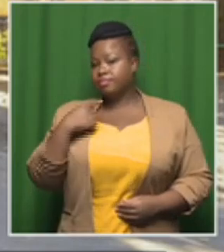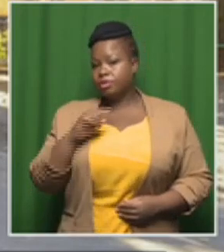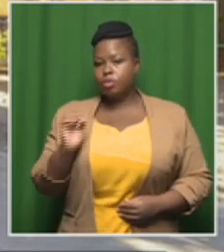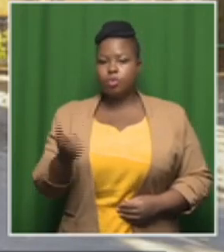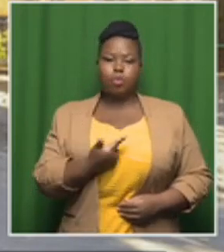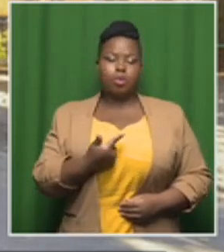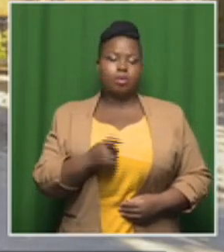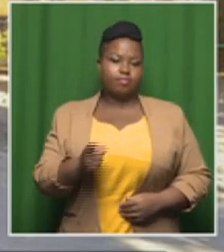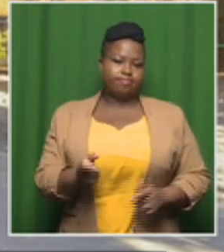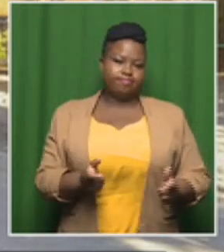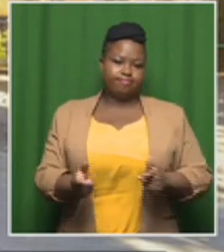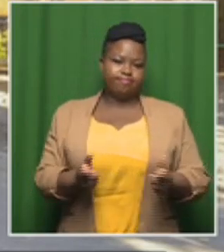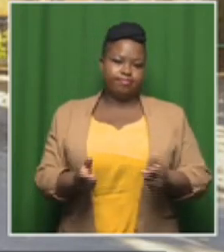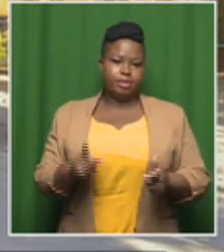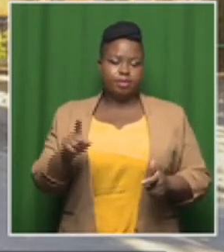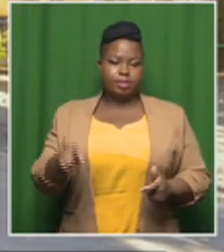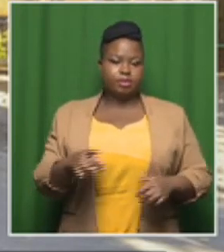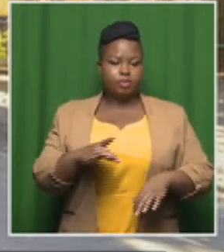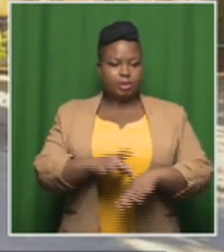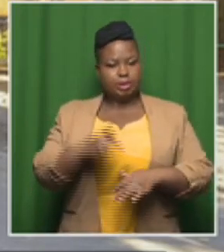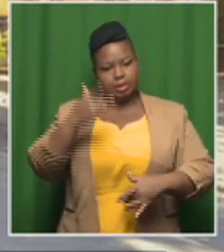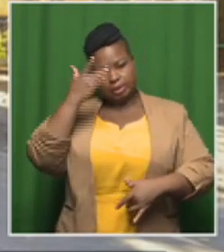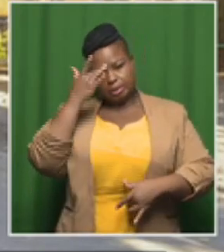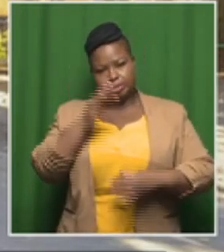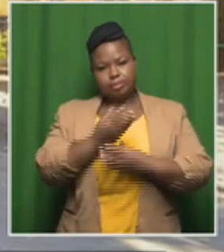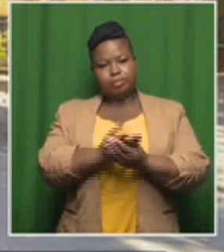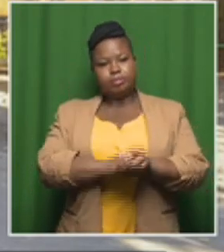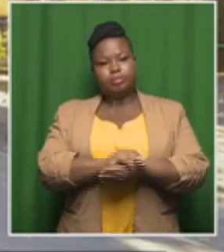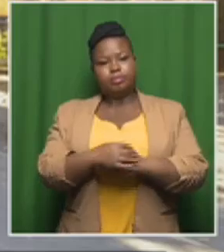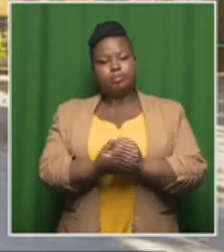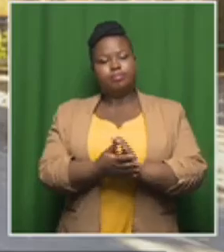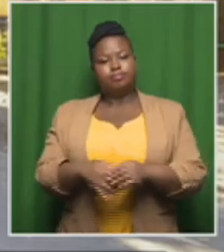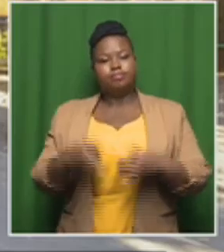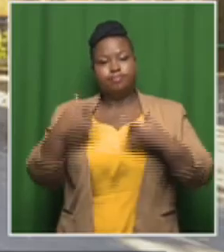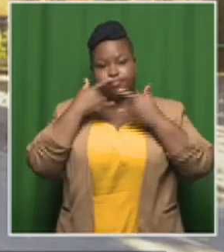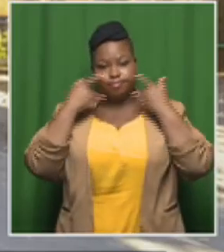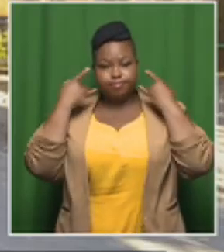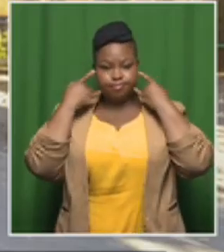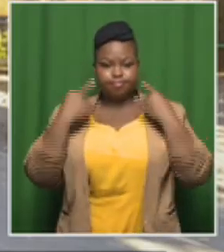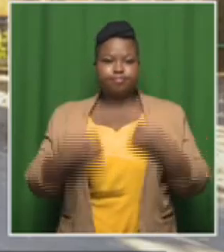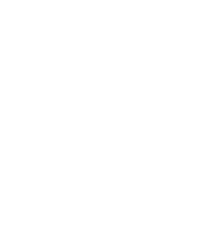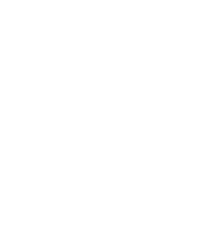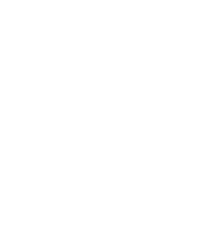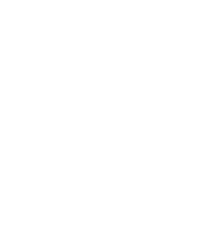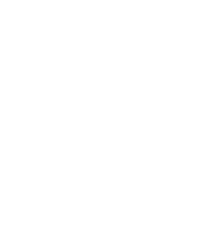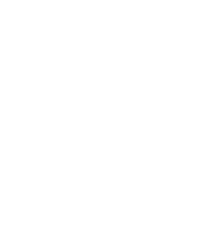everyone to control the spread of these diseases by washing their hands and wearing their masks.